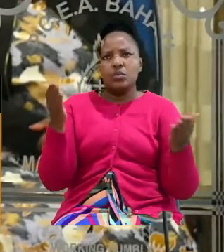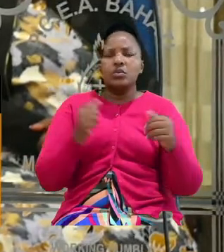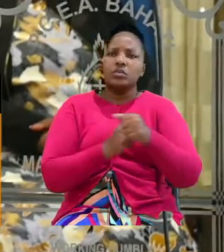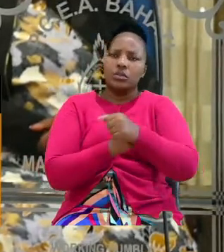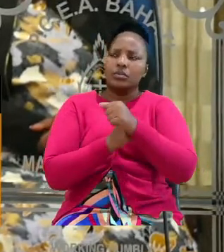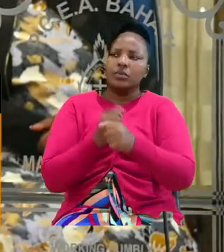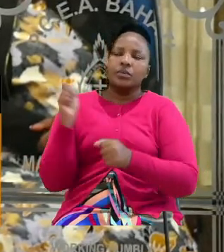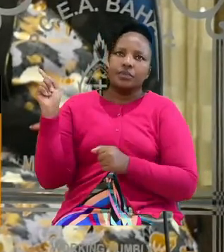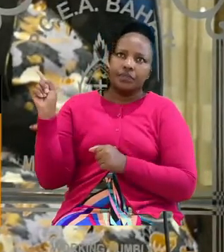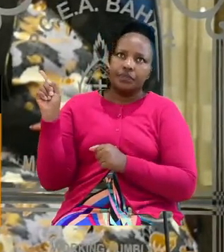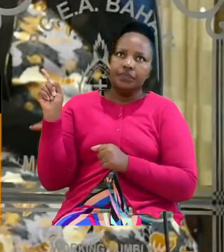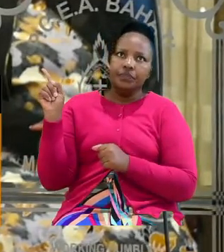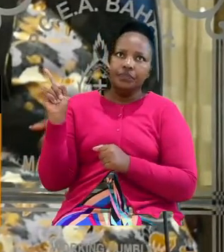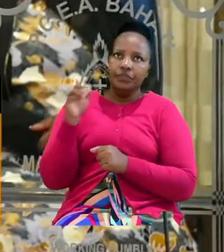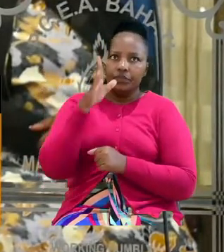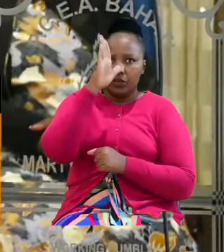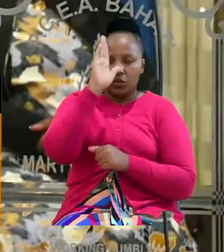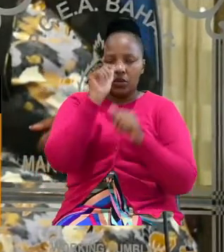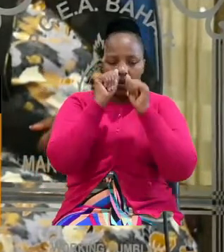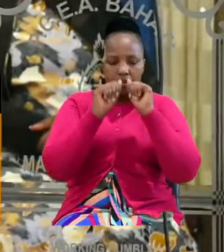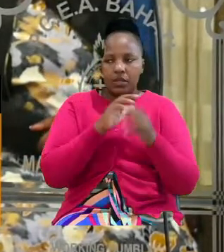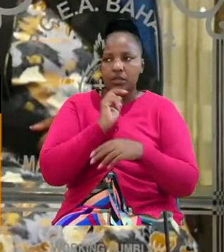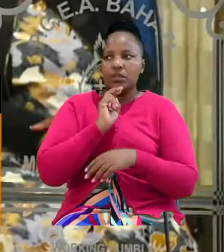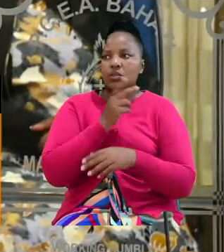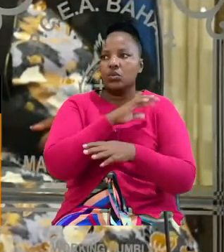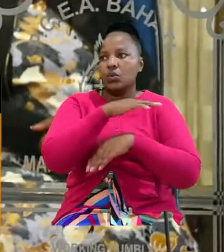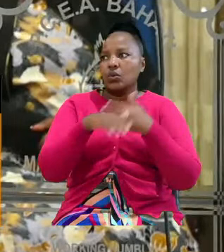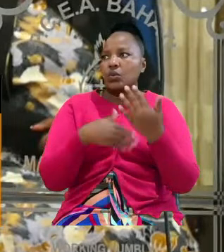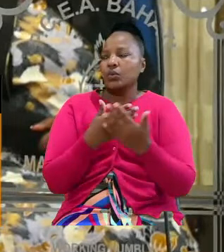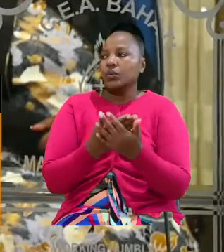it and God will bless us.